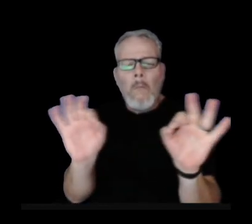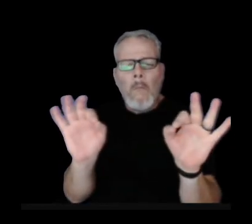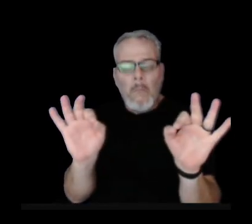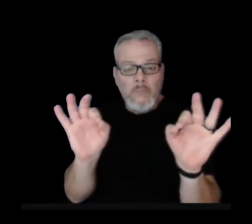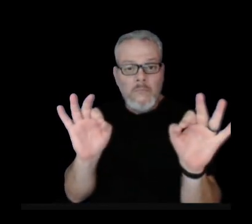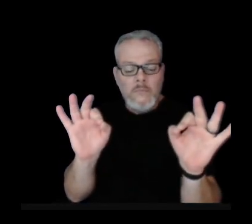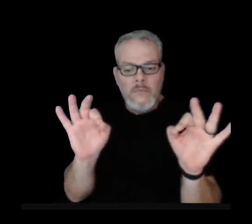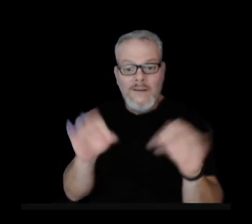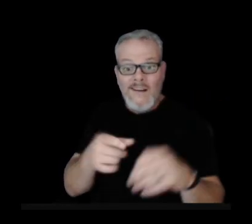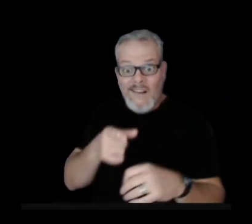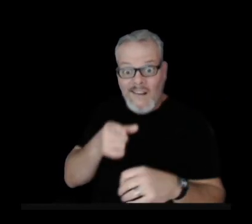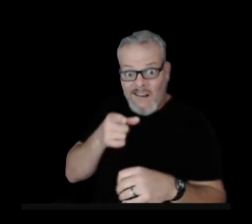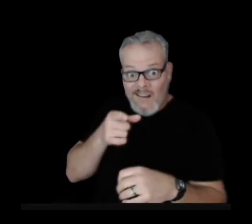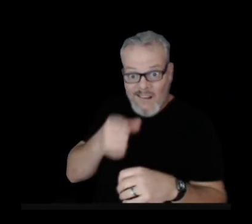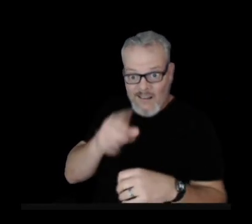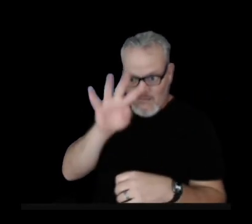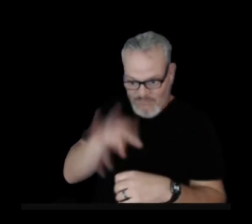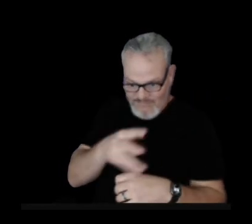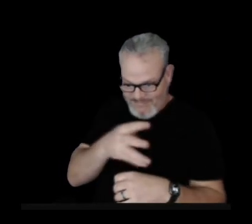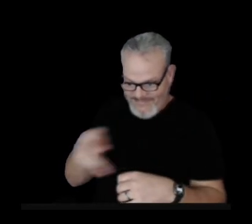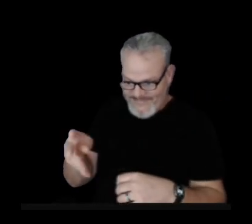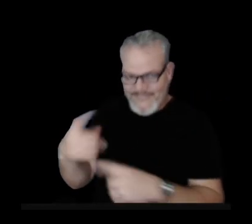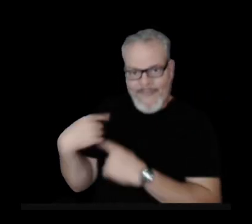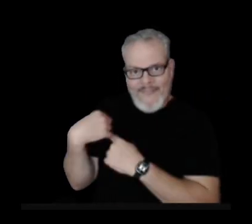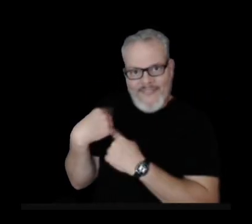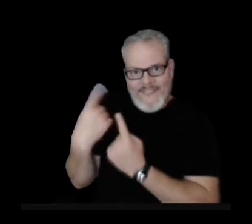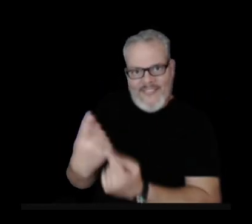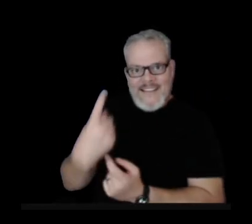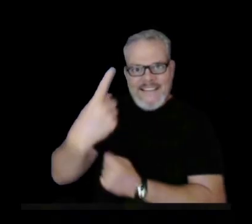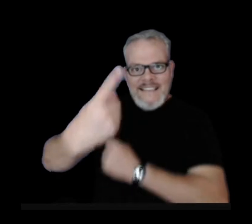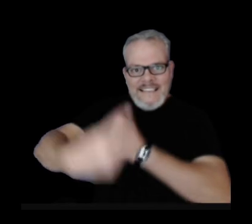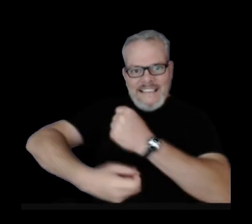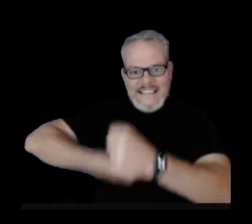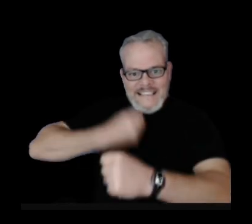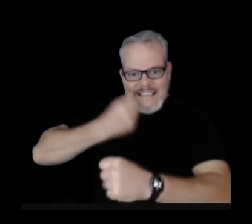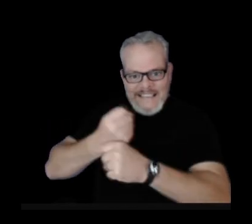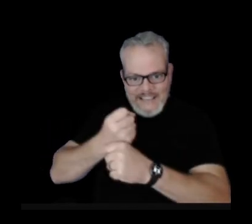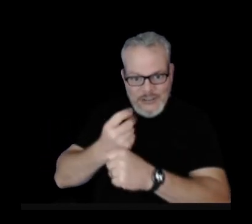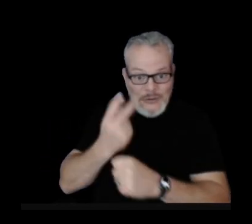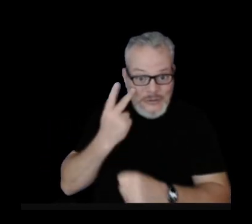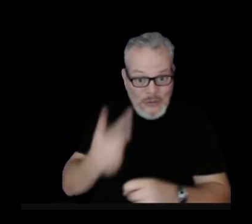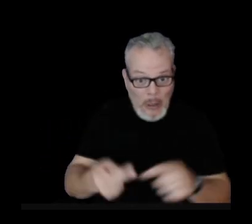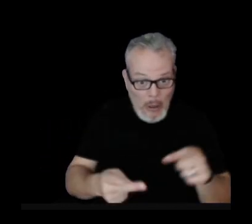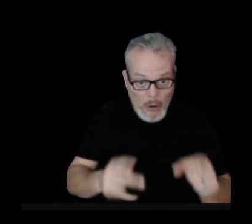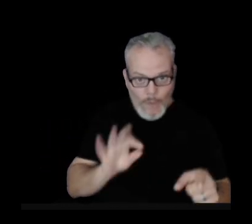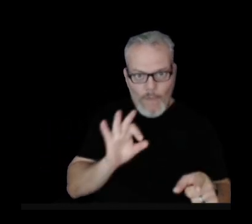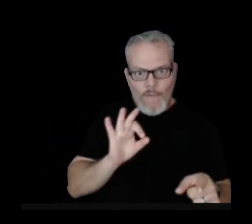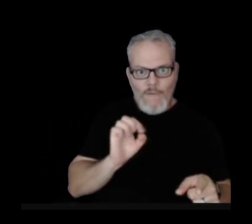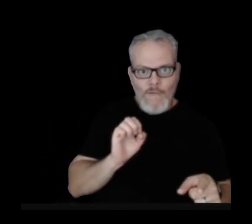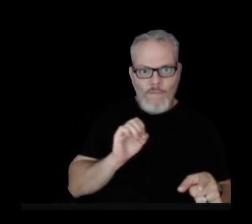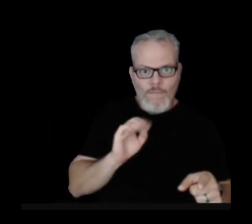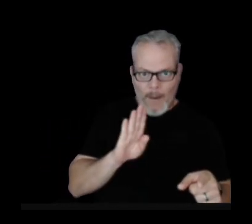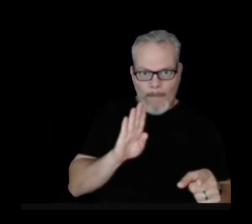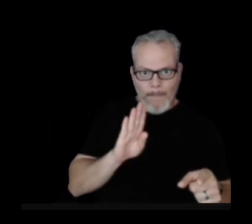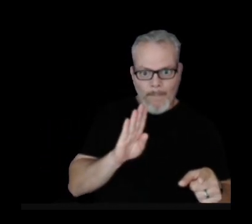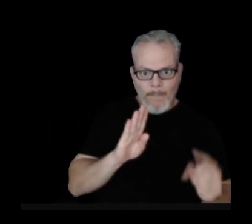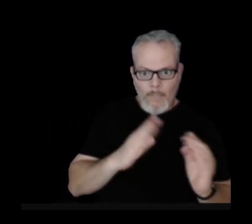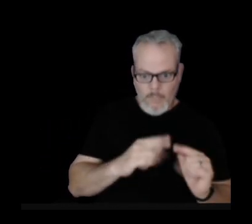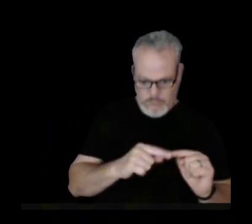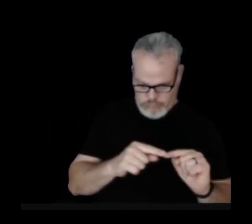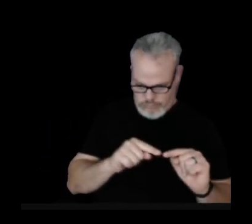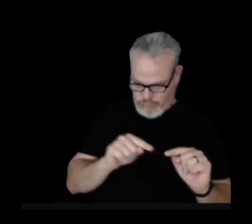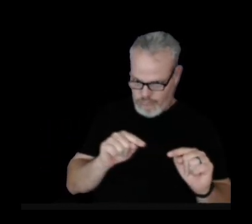last year of distance across Kīlauea summit, where we saw the distance increasing from north to south. So